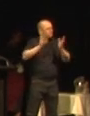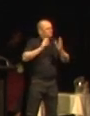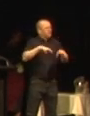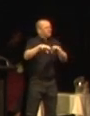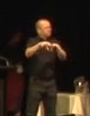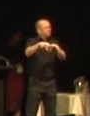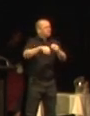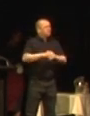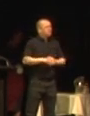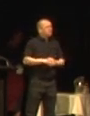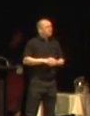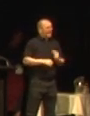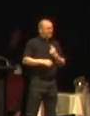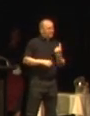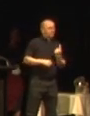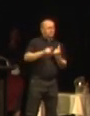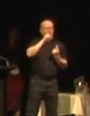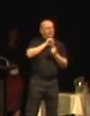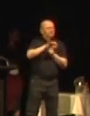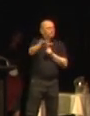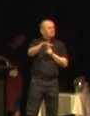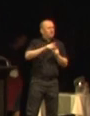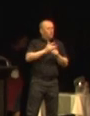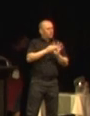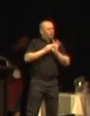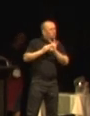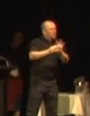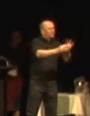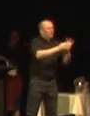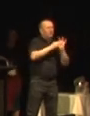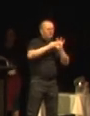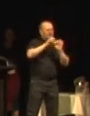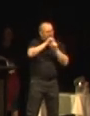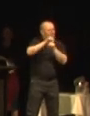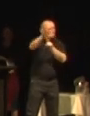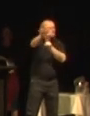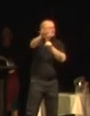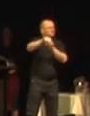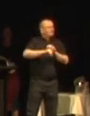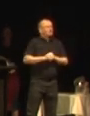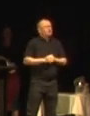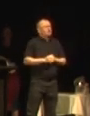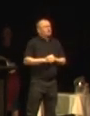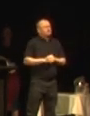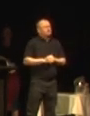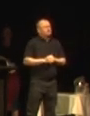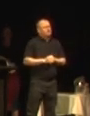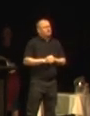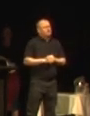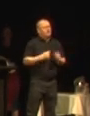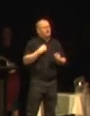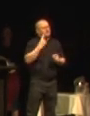works or the inside workings of the UN, but we can do something very strong next to it. And I think in a system, there's two, wrap that up